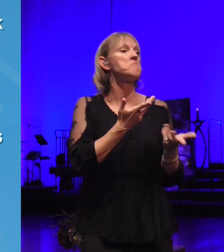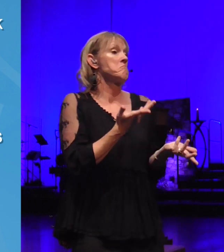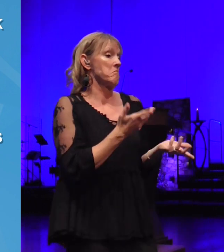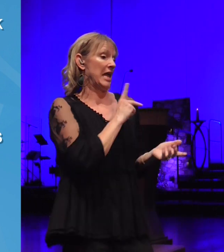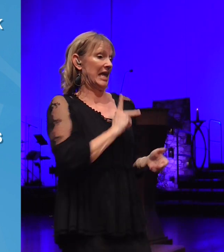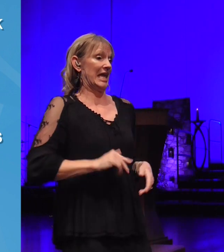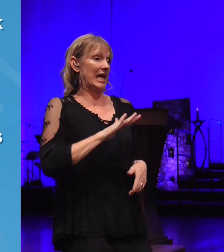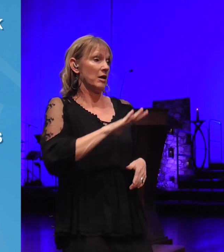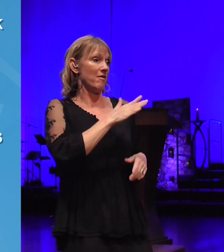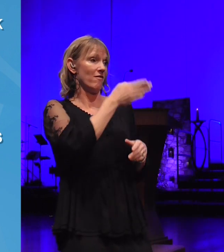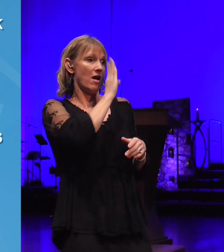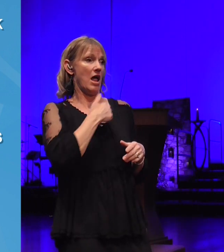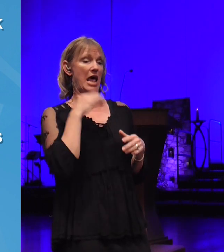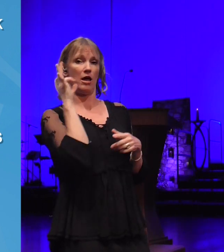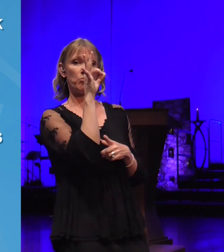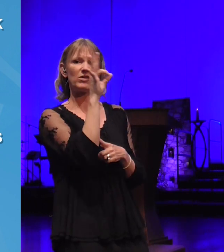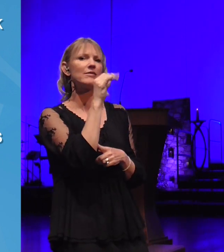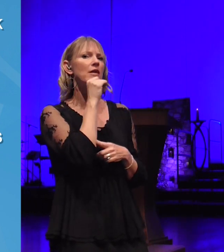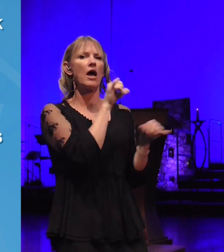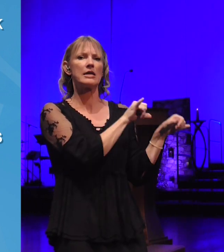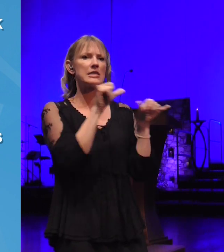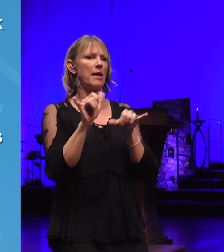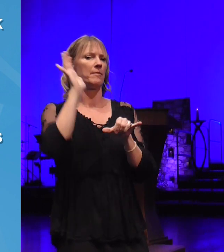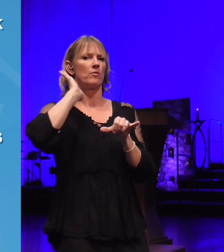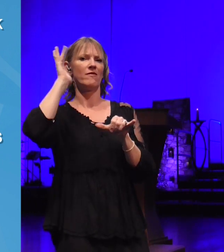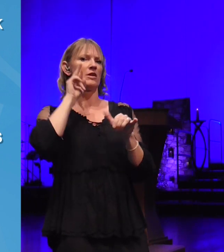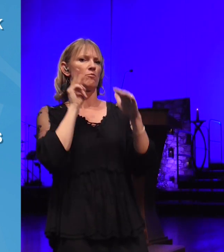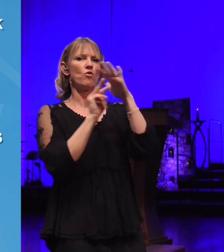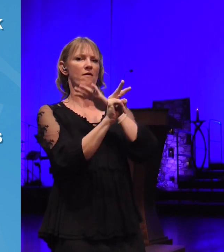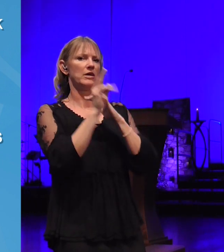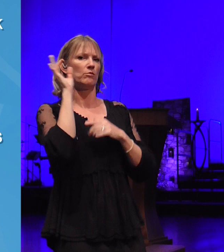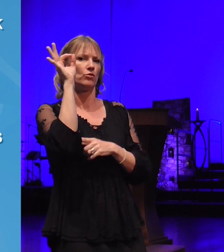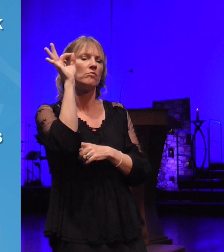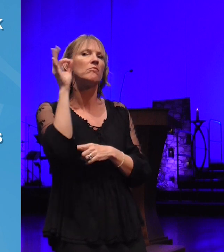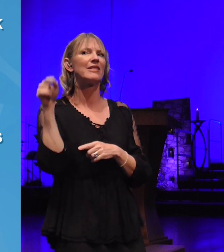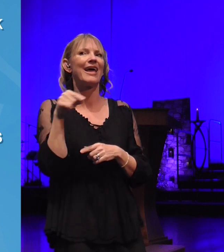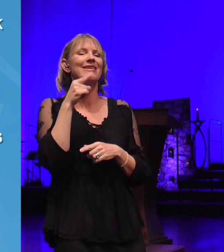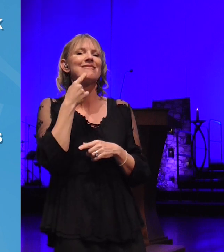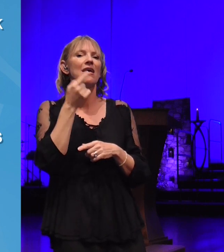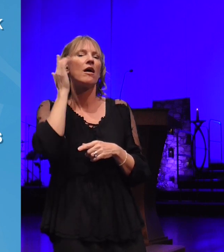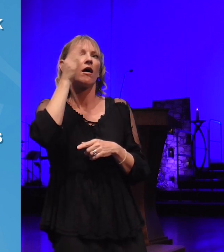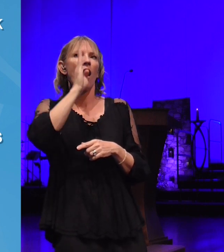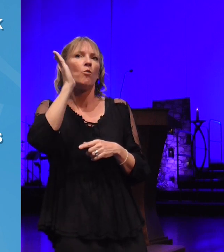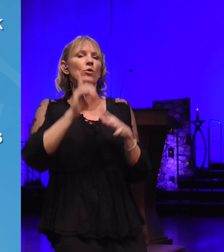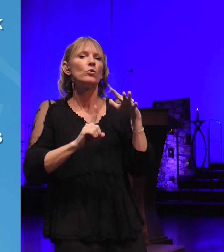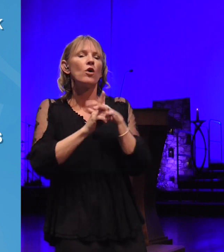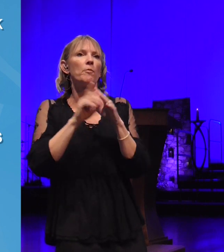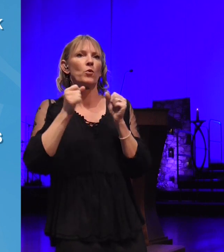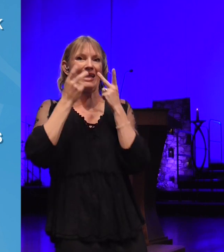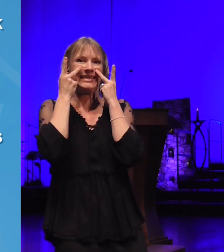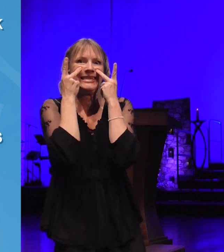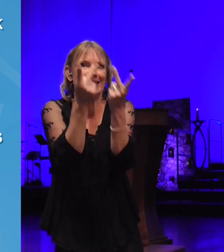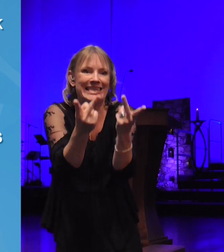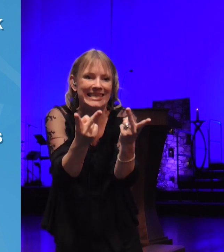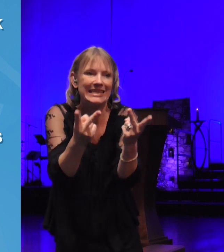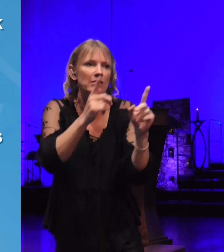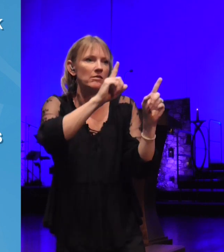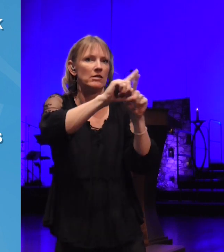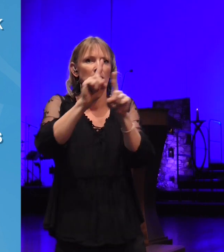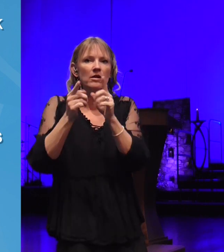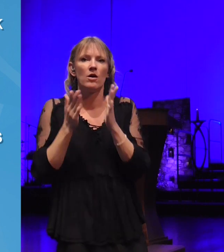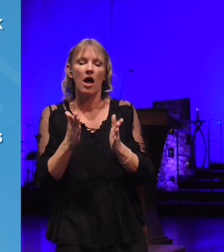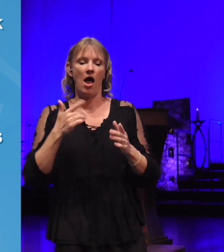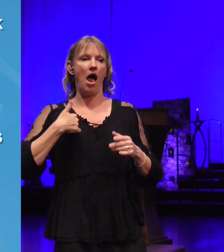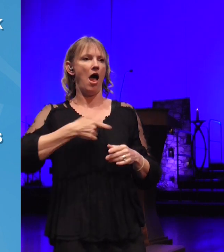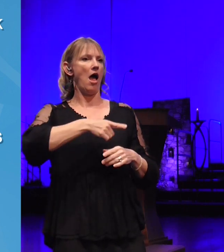that I preach is not the one that previous prophets preached. They said that God would come with various types of visible appearances, and I am talking